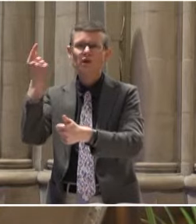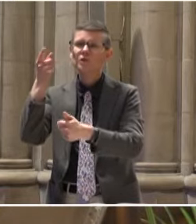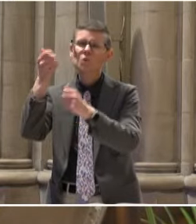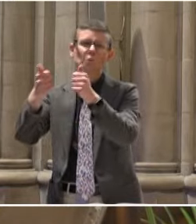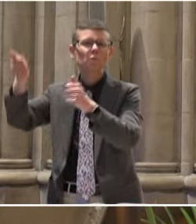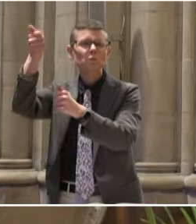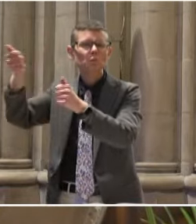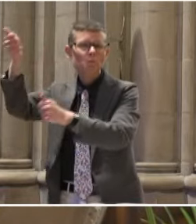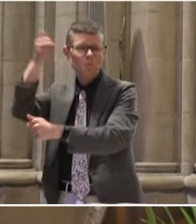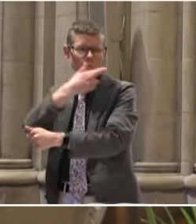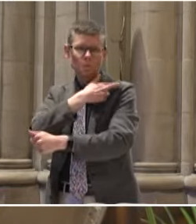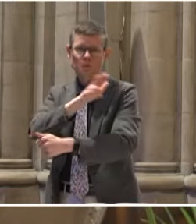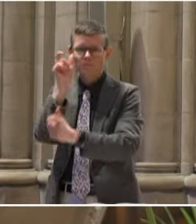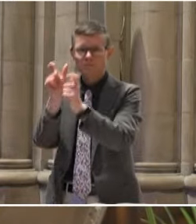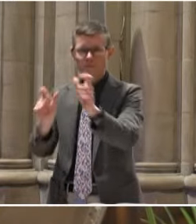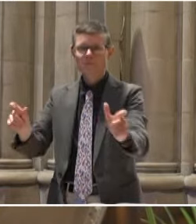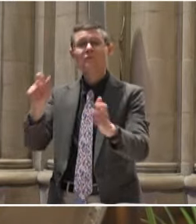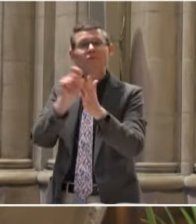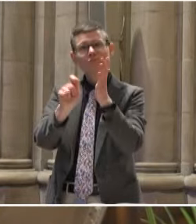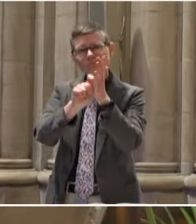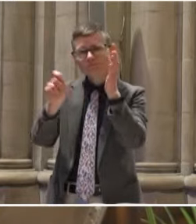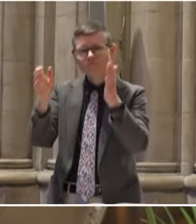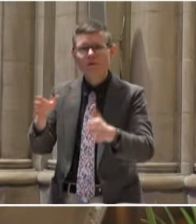the scribes were assembled.